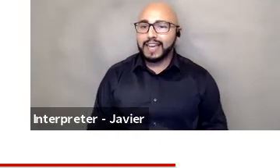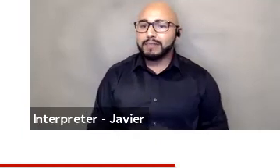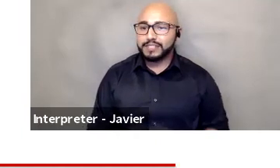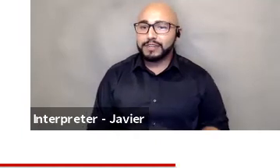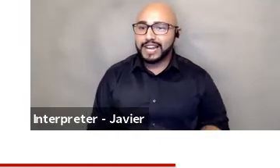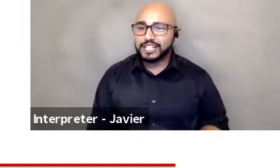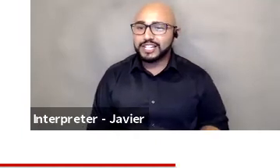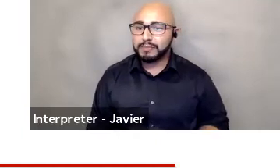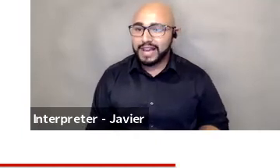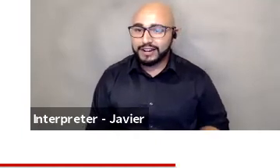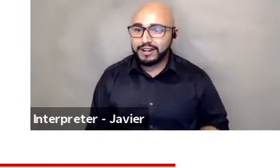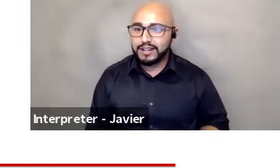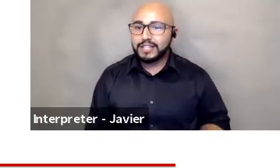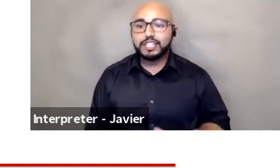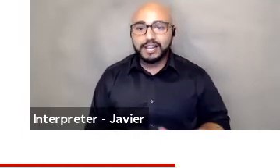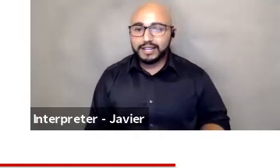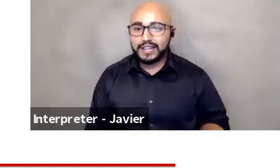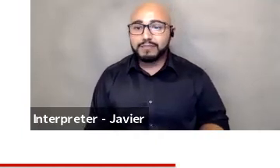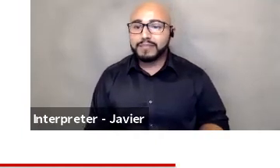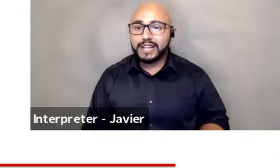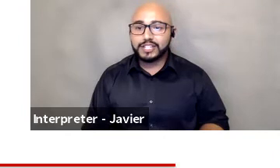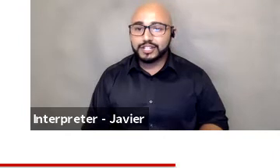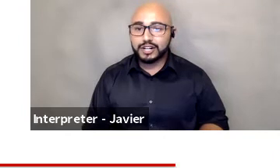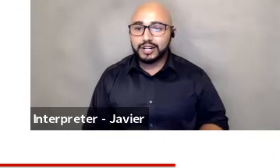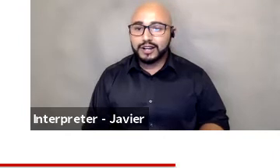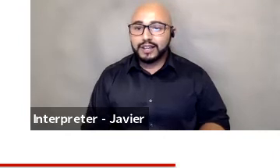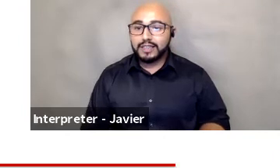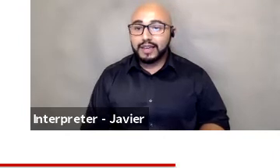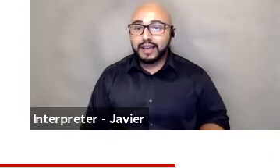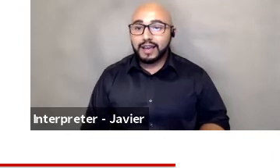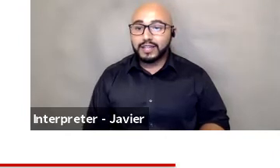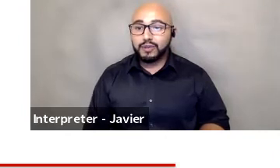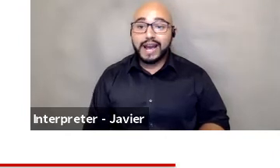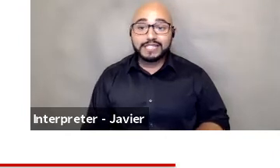that that miscommunication is a pattern, check in, make sure